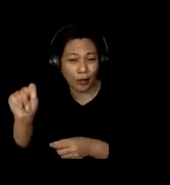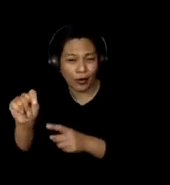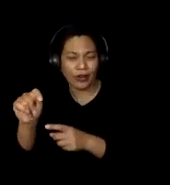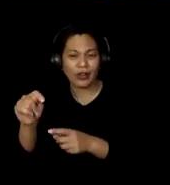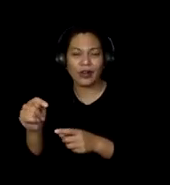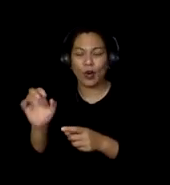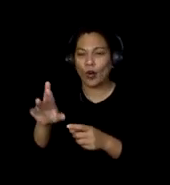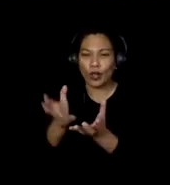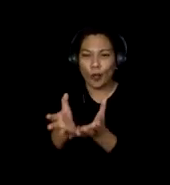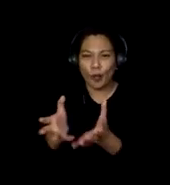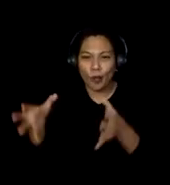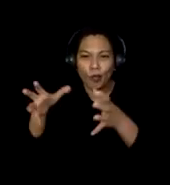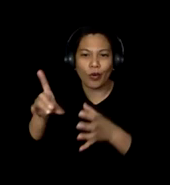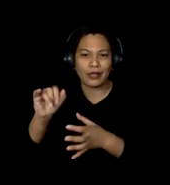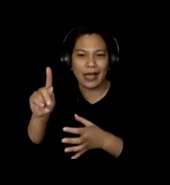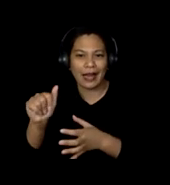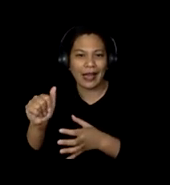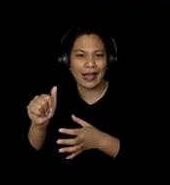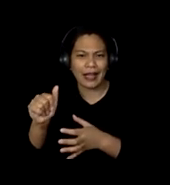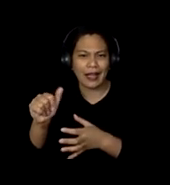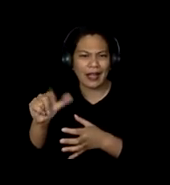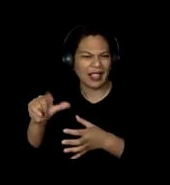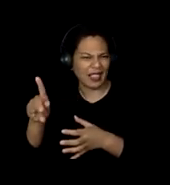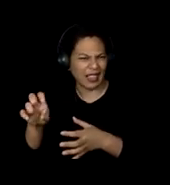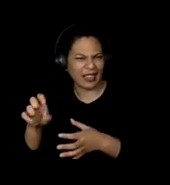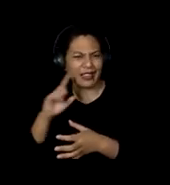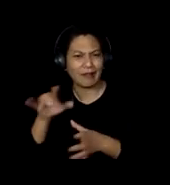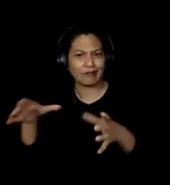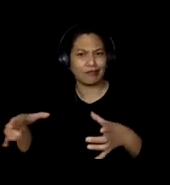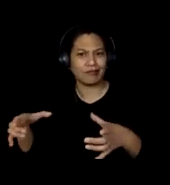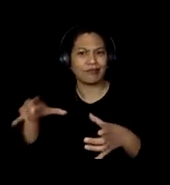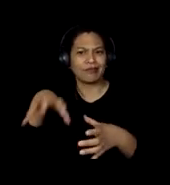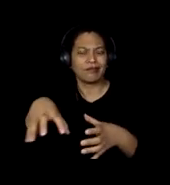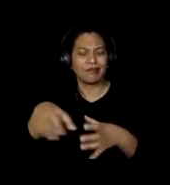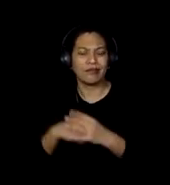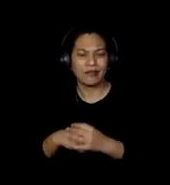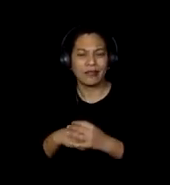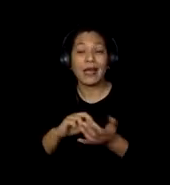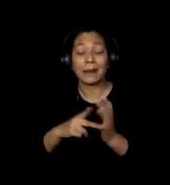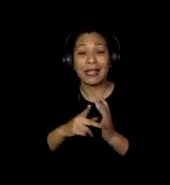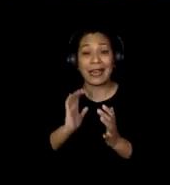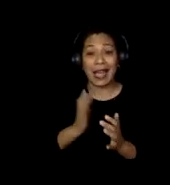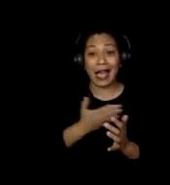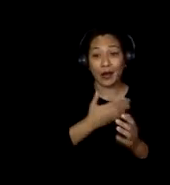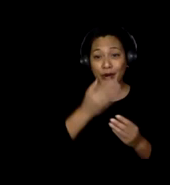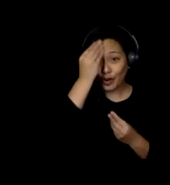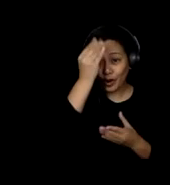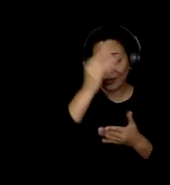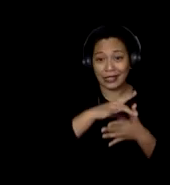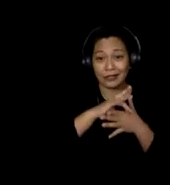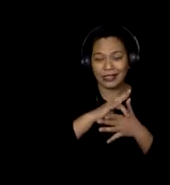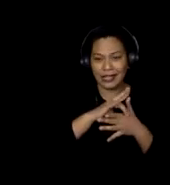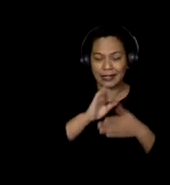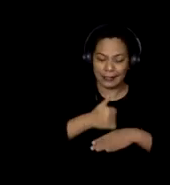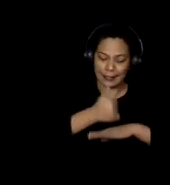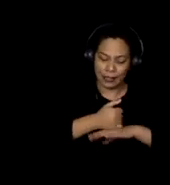people are calling it, data lake actually is what people are calling it, then we have to structure our content to be there. We have to keep